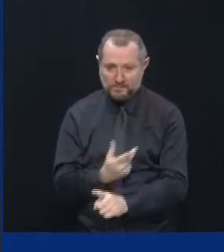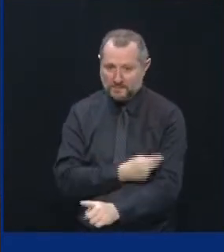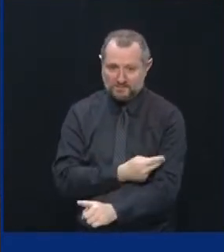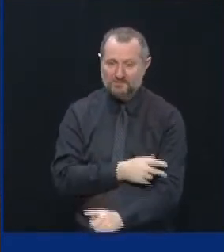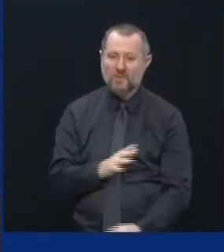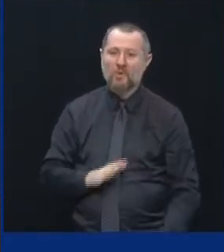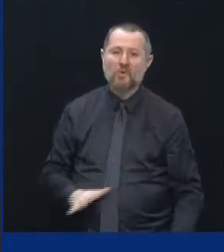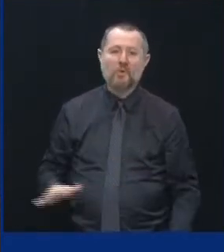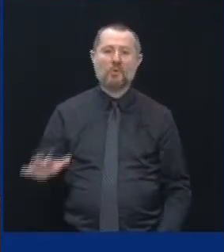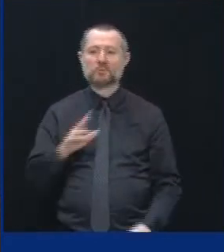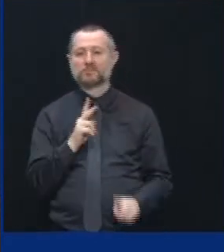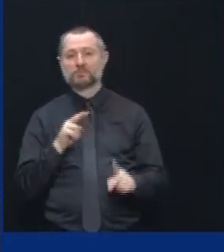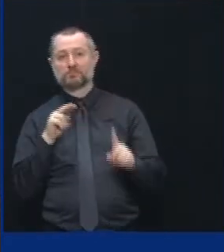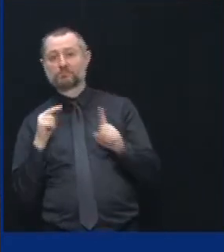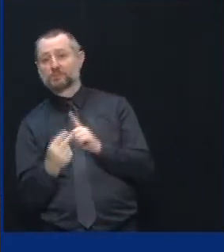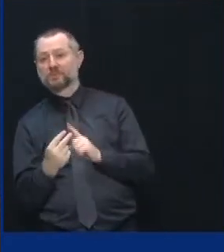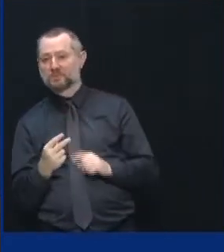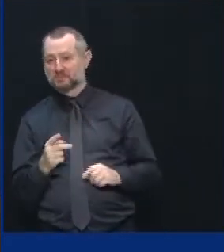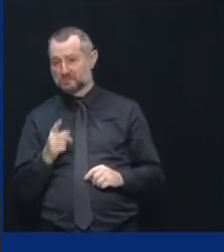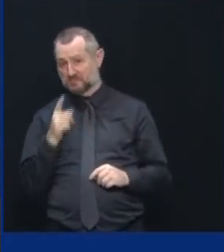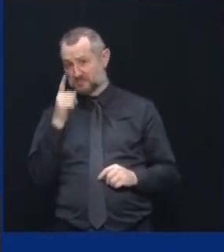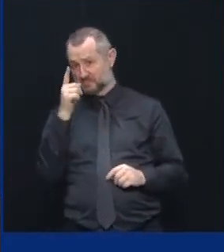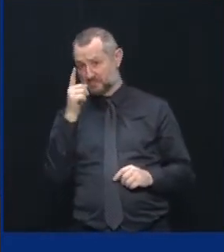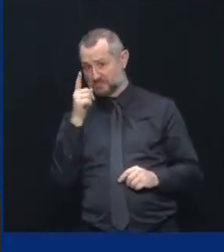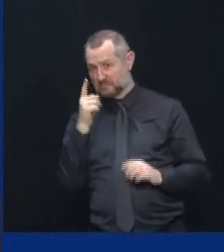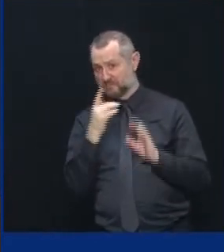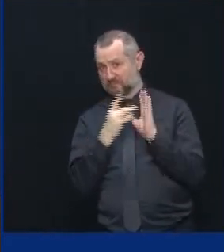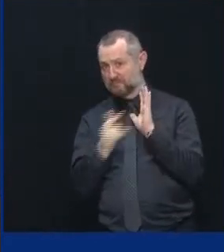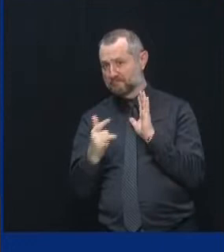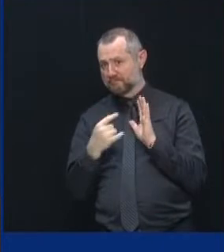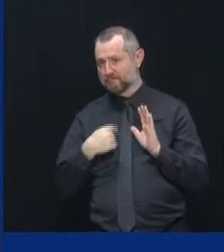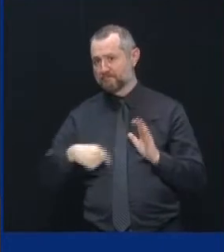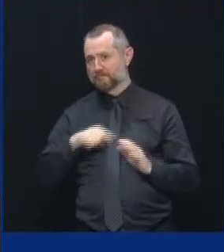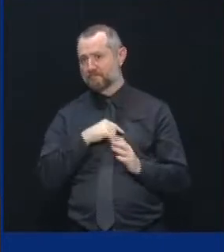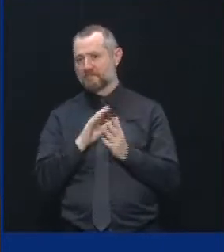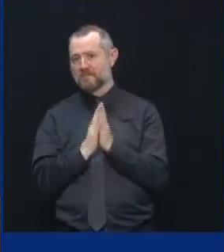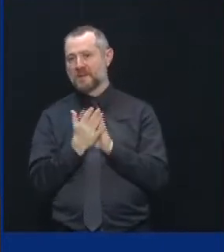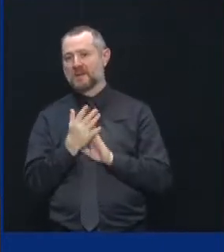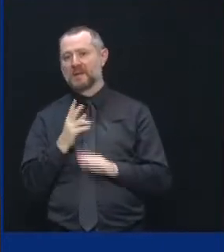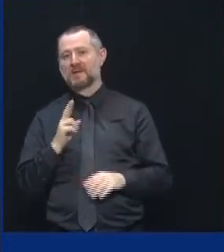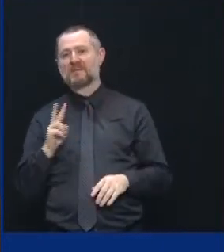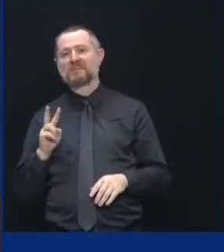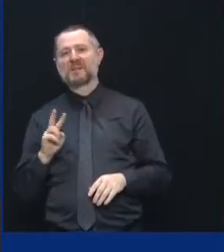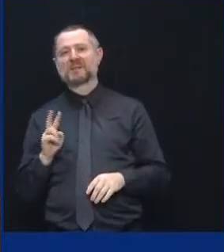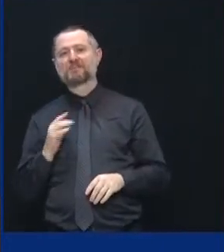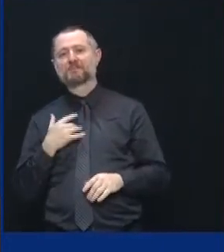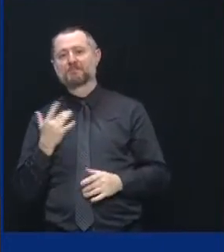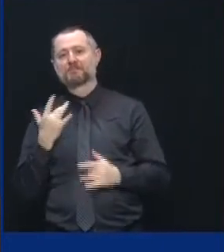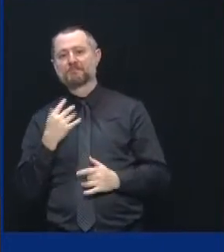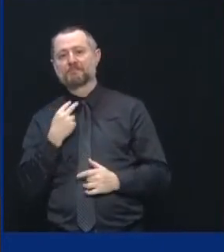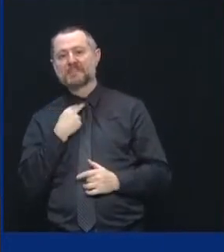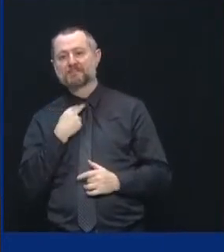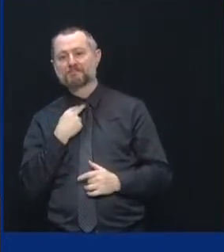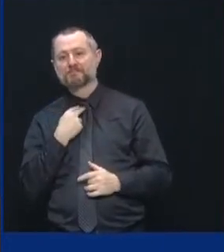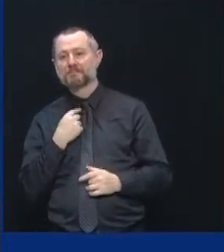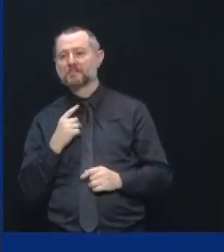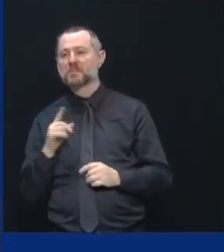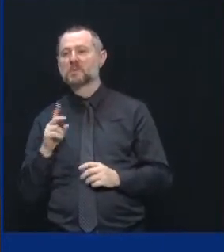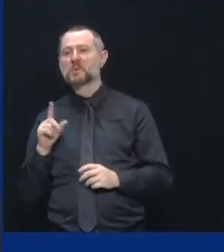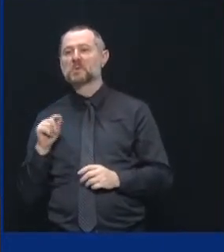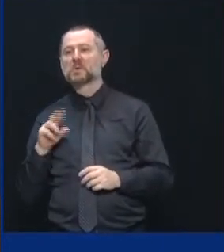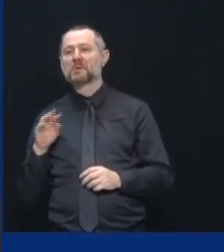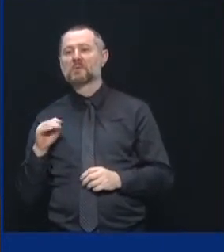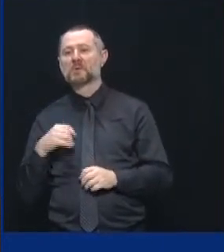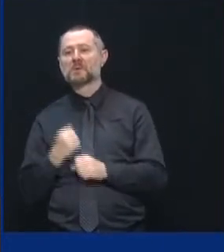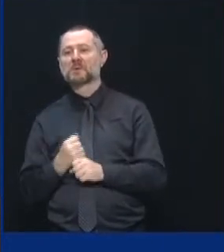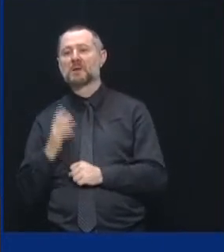a perception of being victimized and treated unfairly for decades, with very good reason.